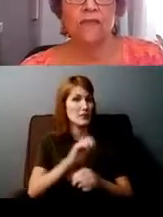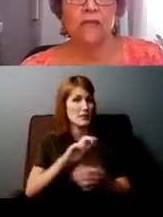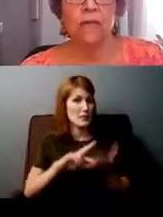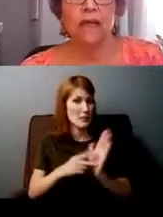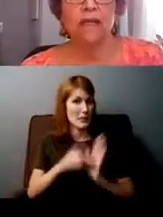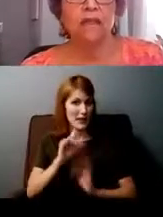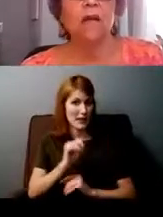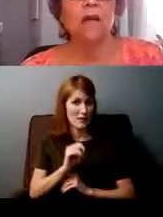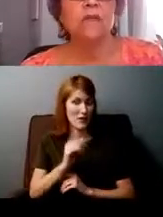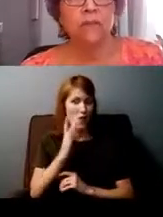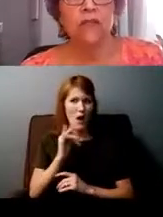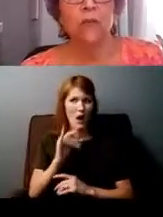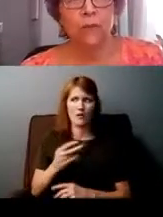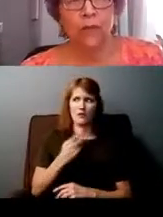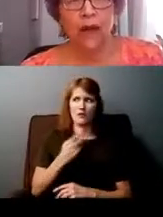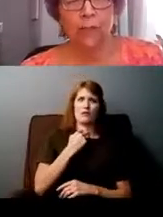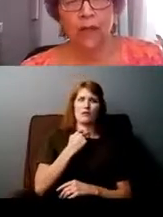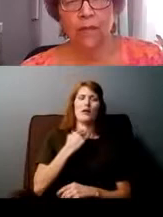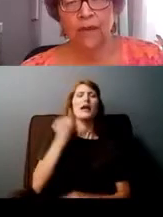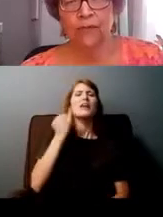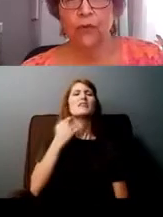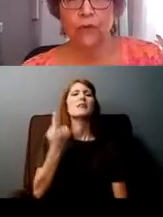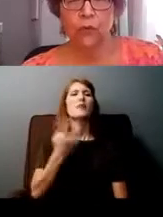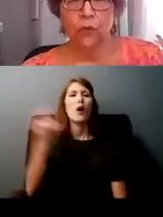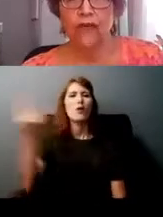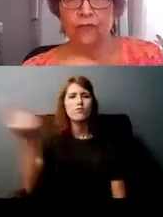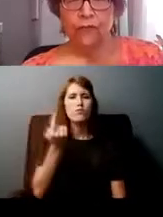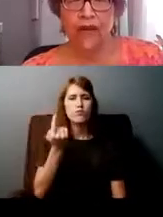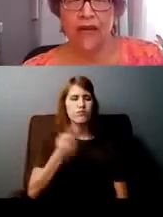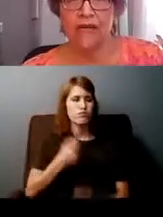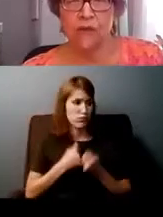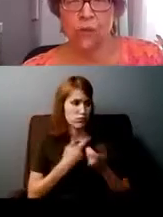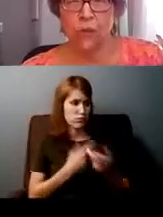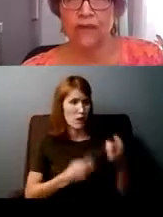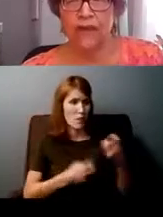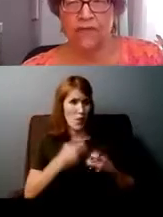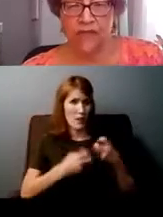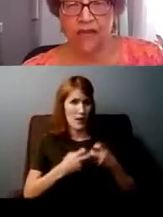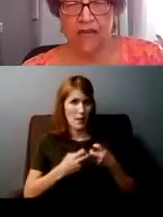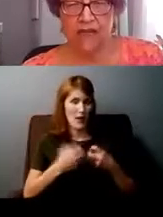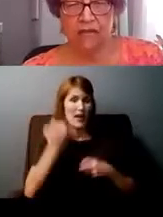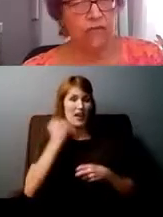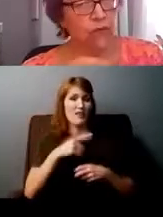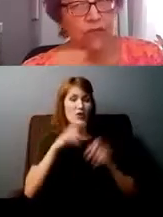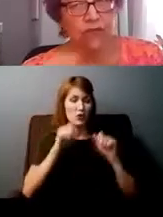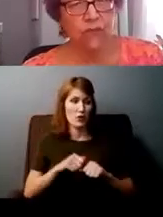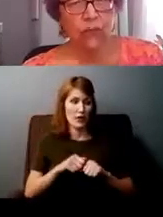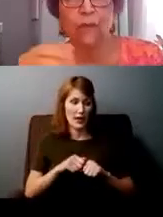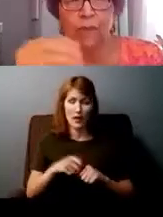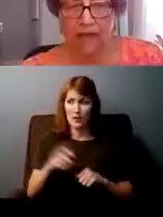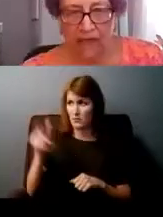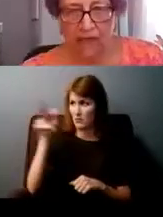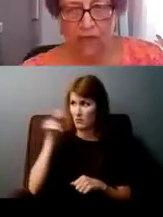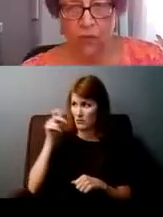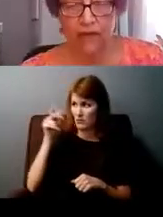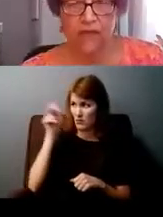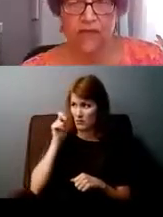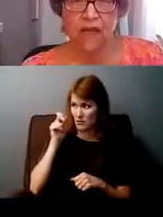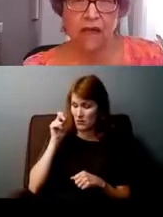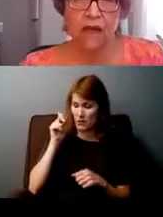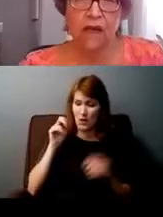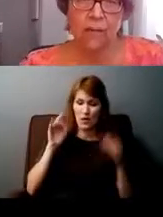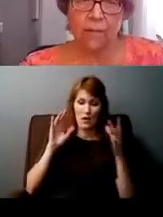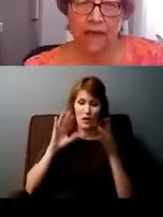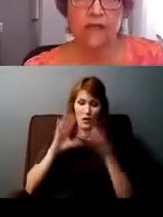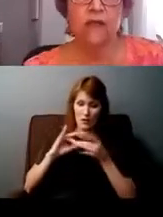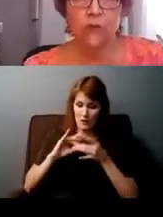If somebody comes up to you with a problem, if you can rephrase what they've said, don't just repeat what they've